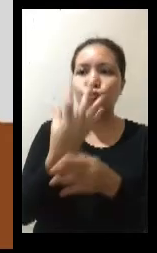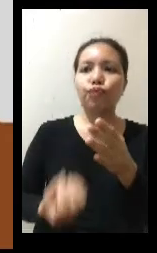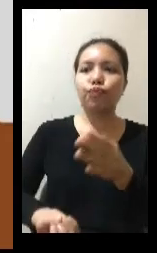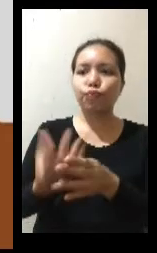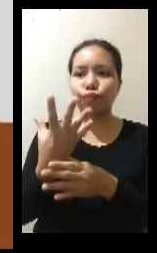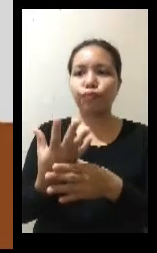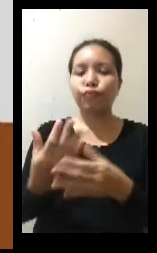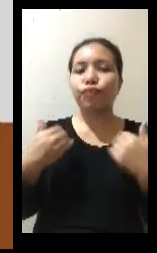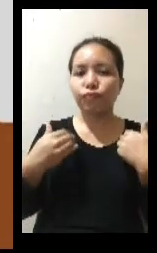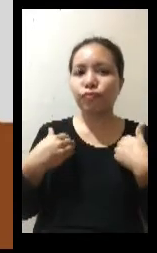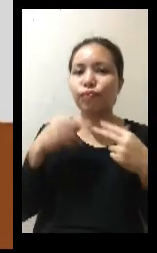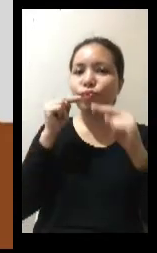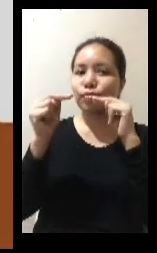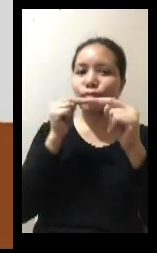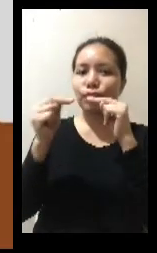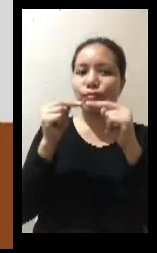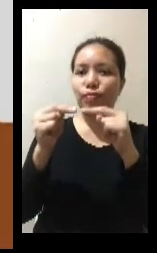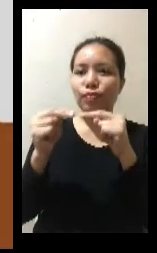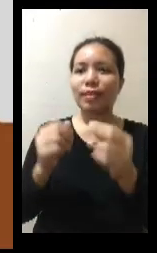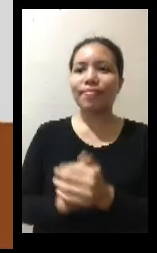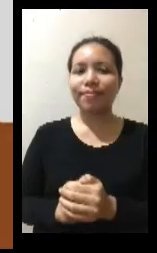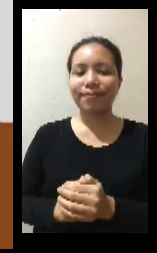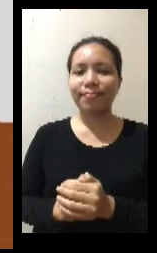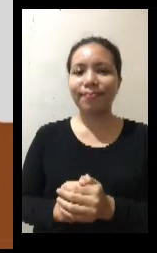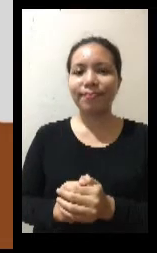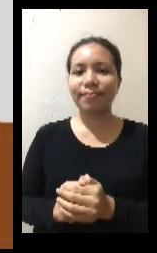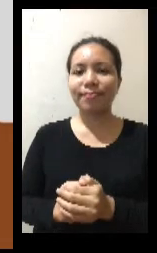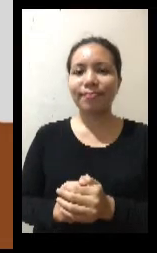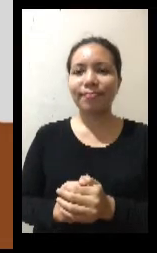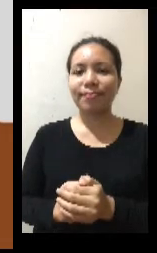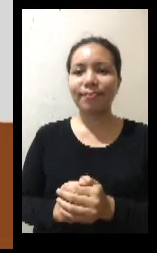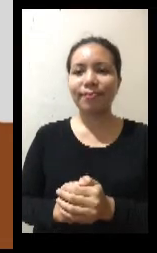the last 600 years and with records of eruption